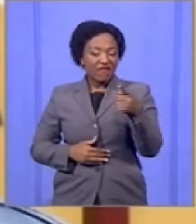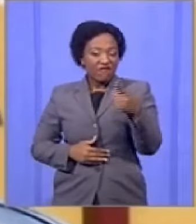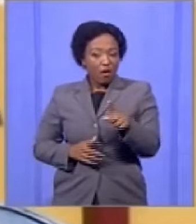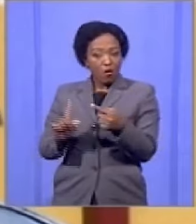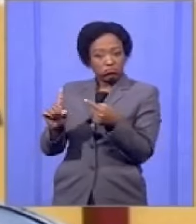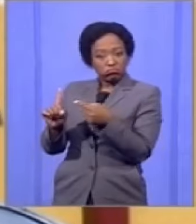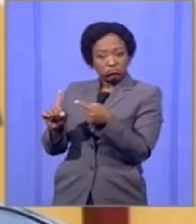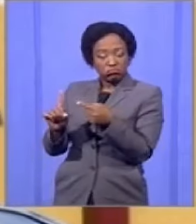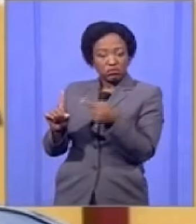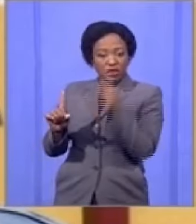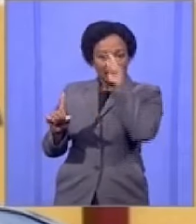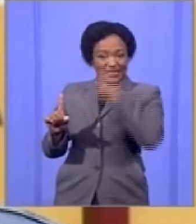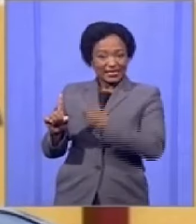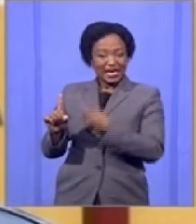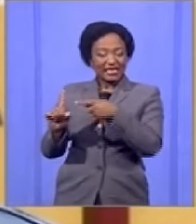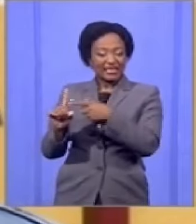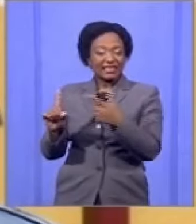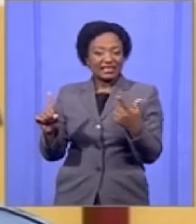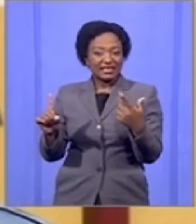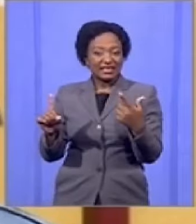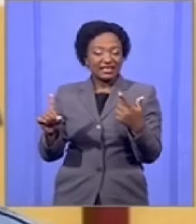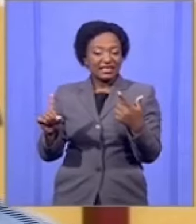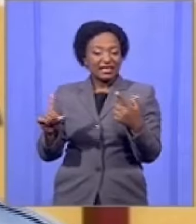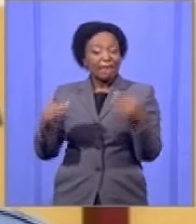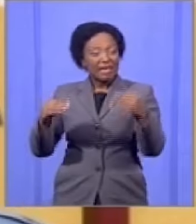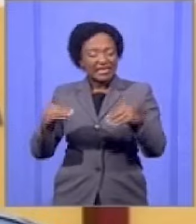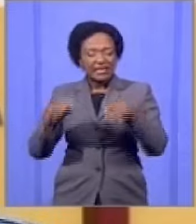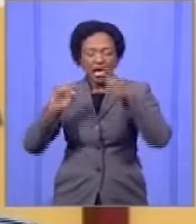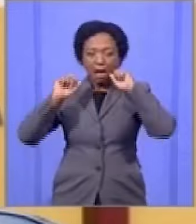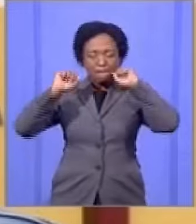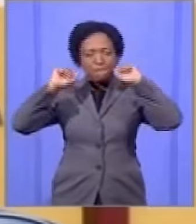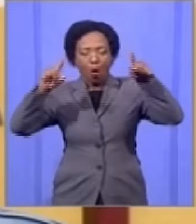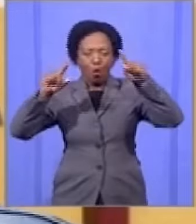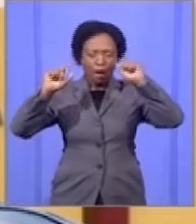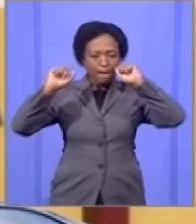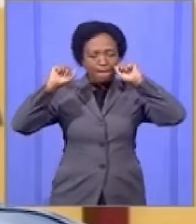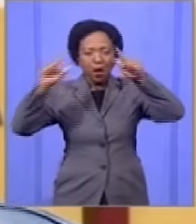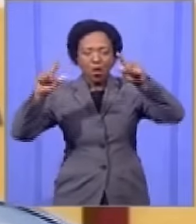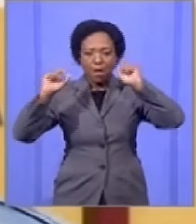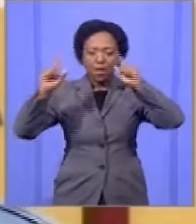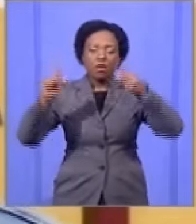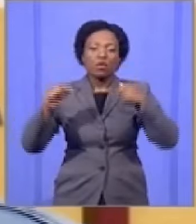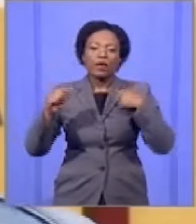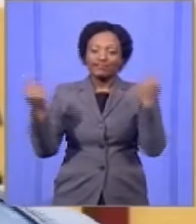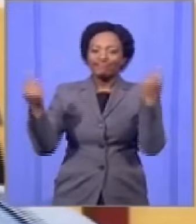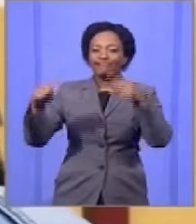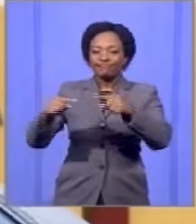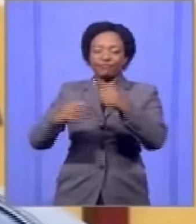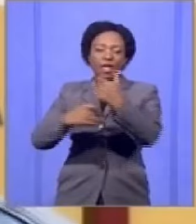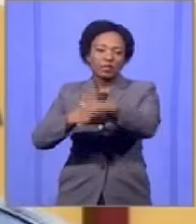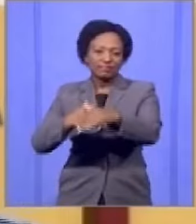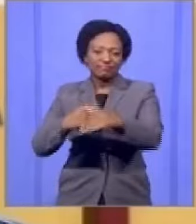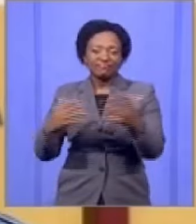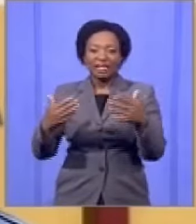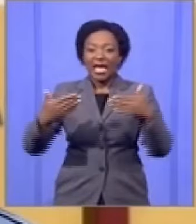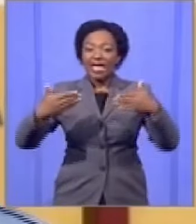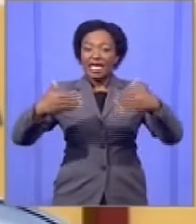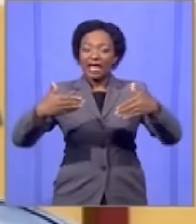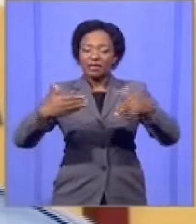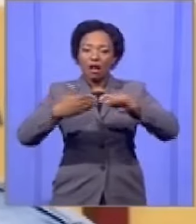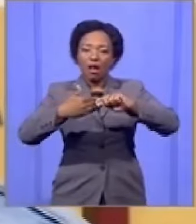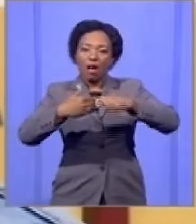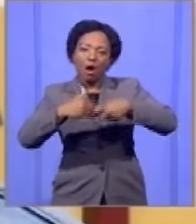son, she was busy crying. So we came outside. When we get there, then the gate was